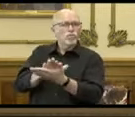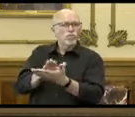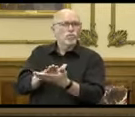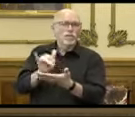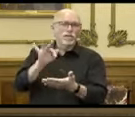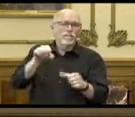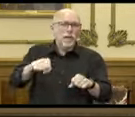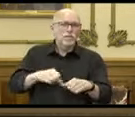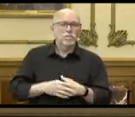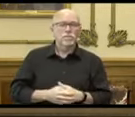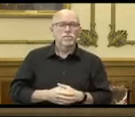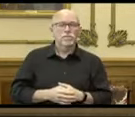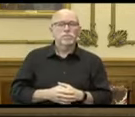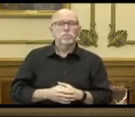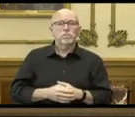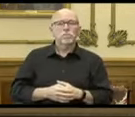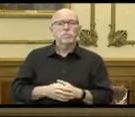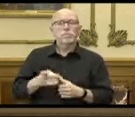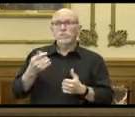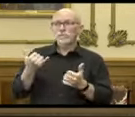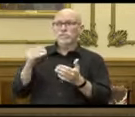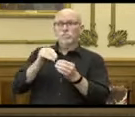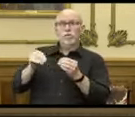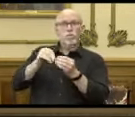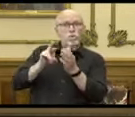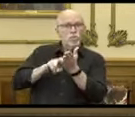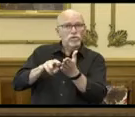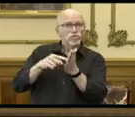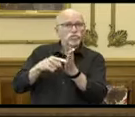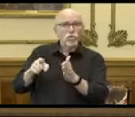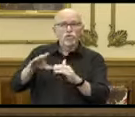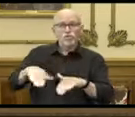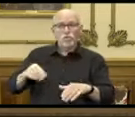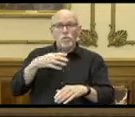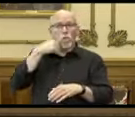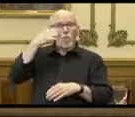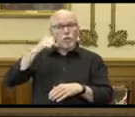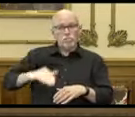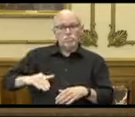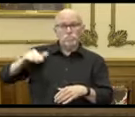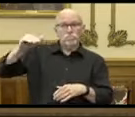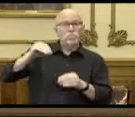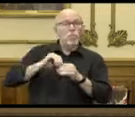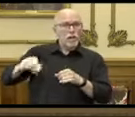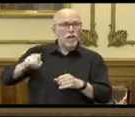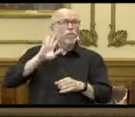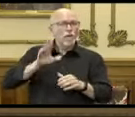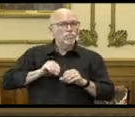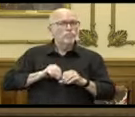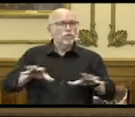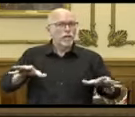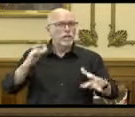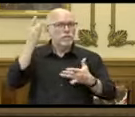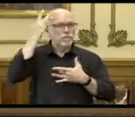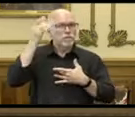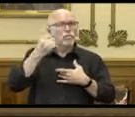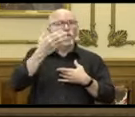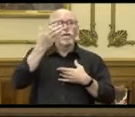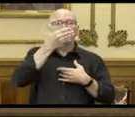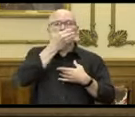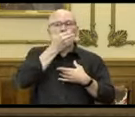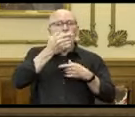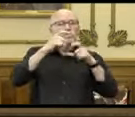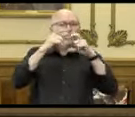all feasible. Emerging literature suggests that as children get older, they are more likely to spread the coronavirus, so face covering